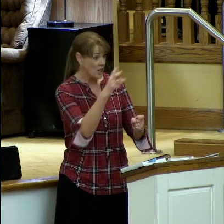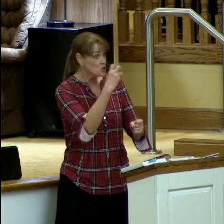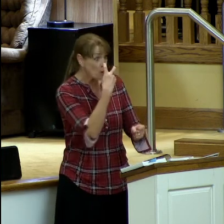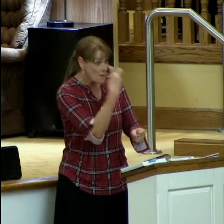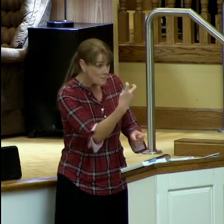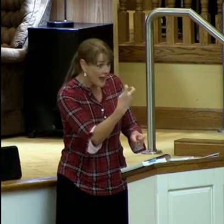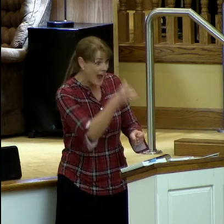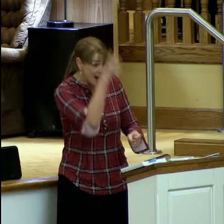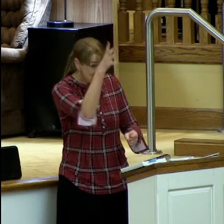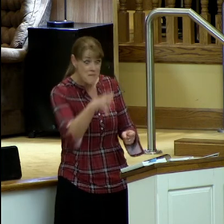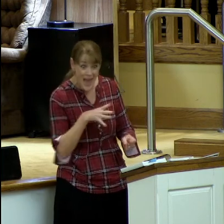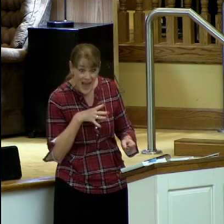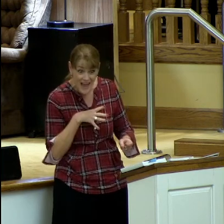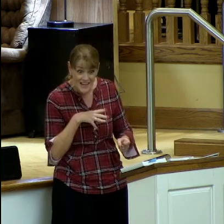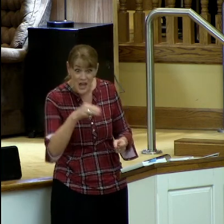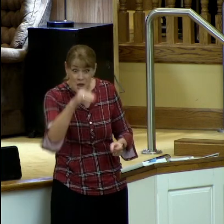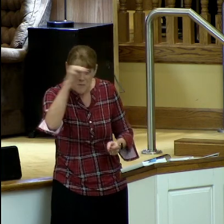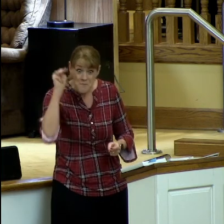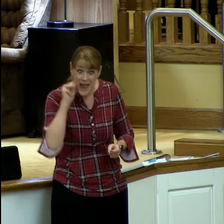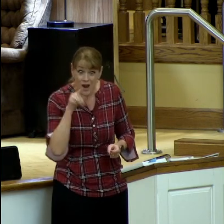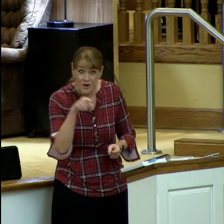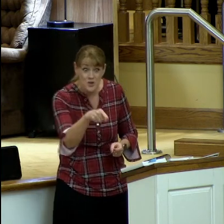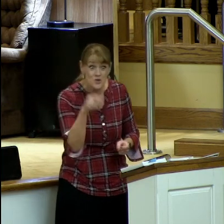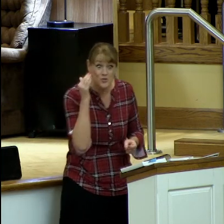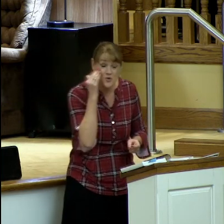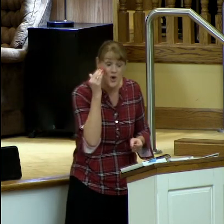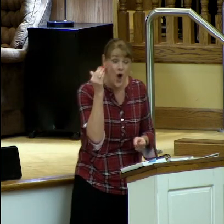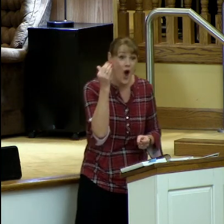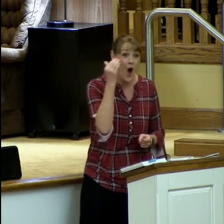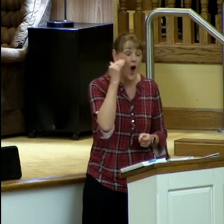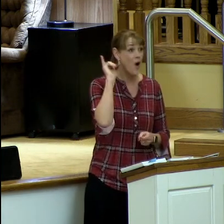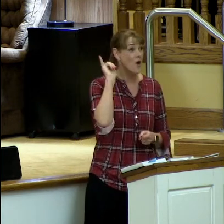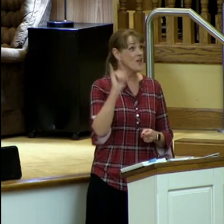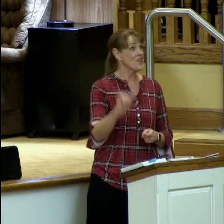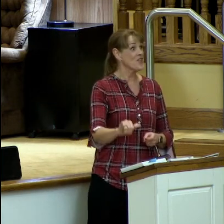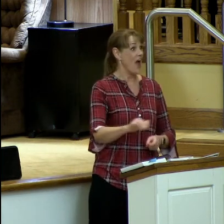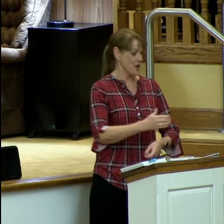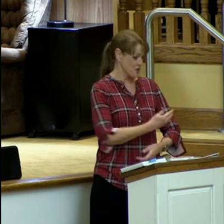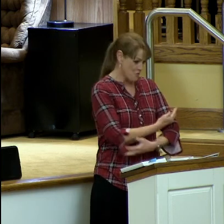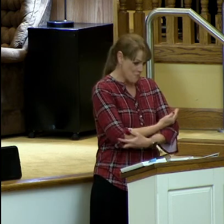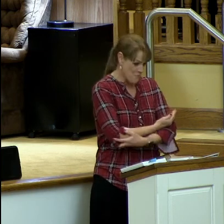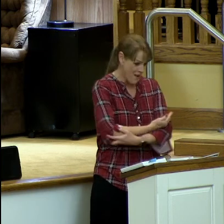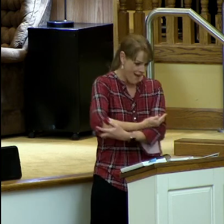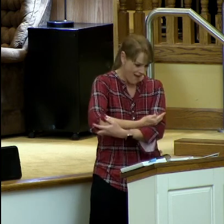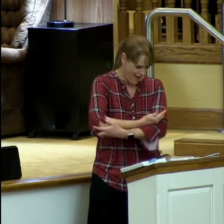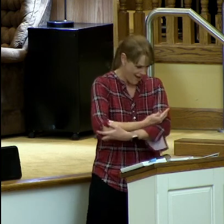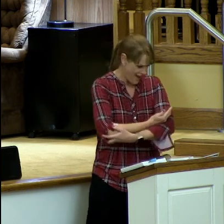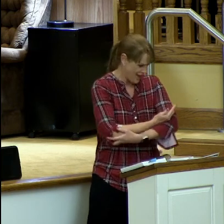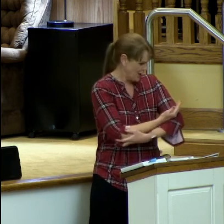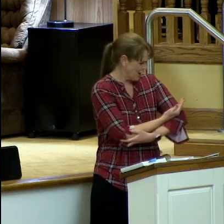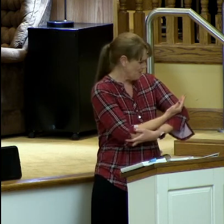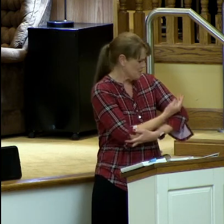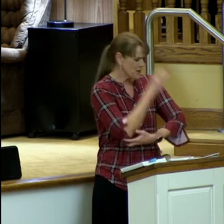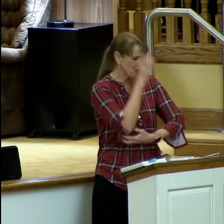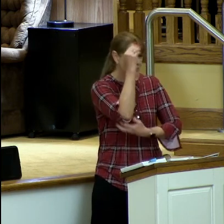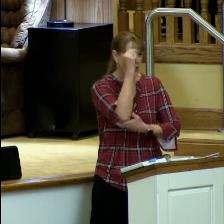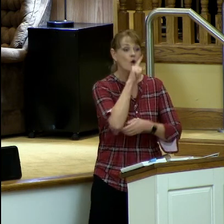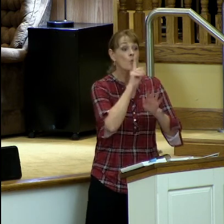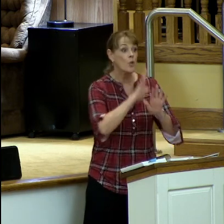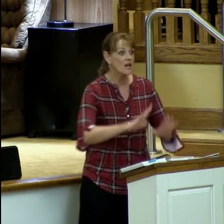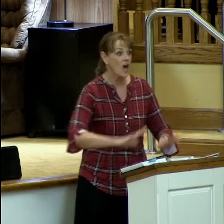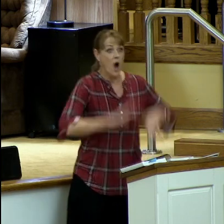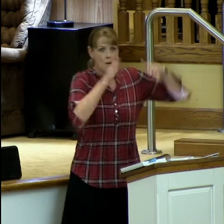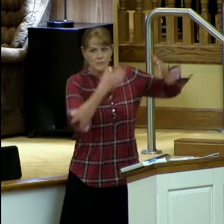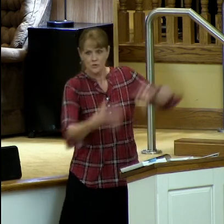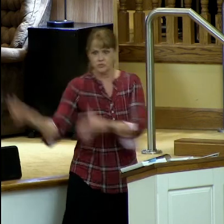man? Mary, did you know your baby boy would calm the